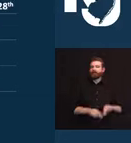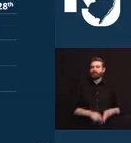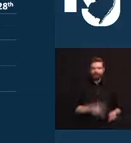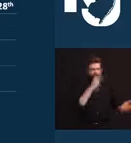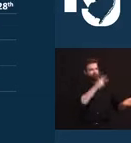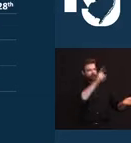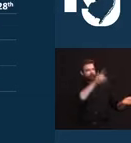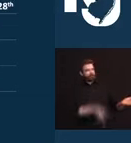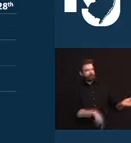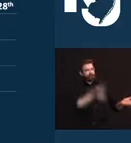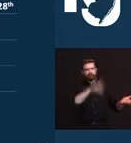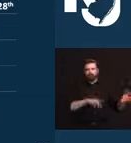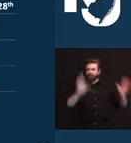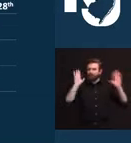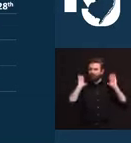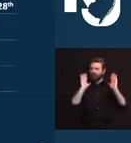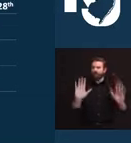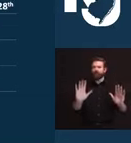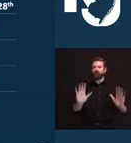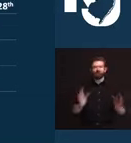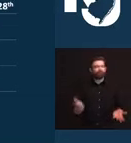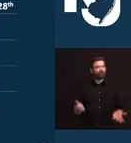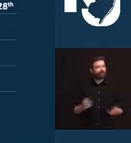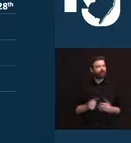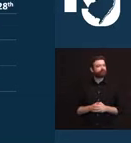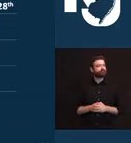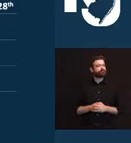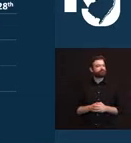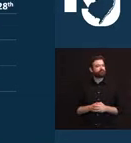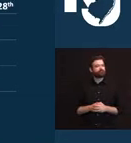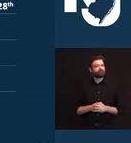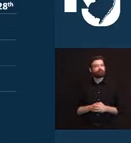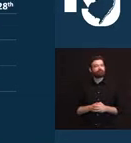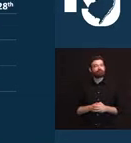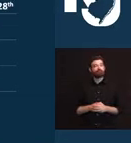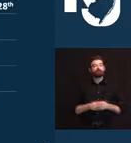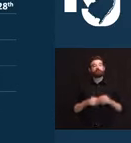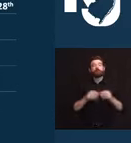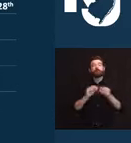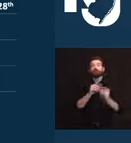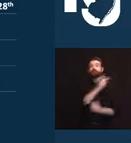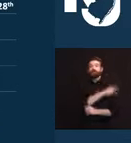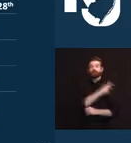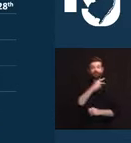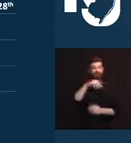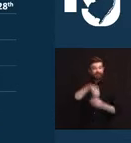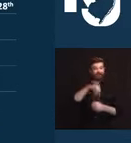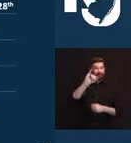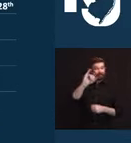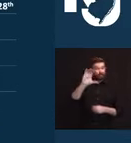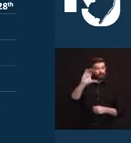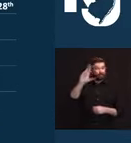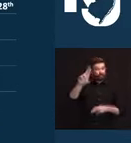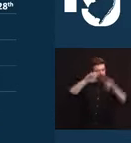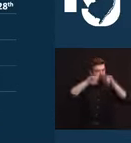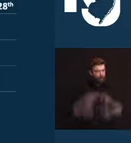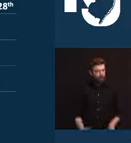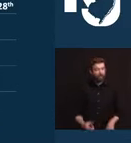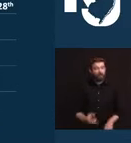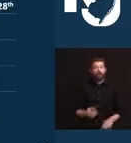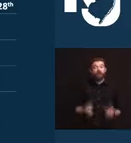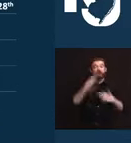been steadily decreasing. The number of patients requiring intensive care has plummeted, as has the number of ventilators